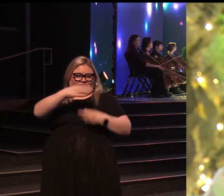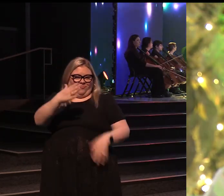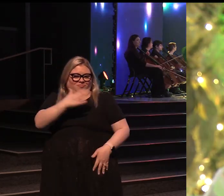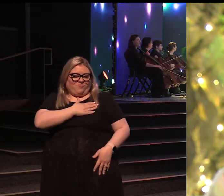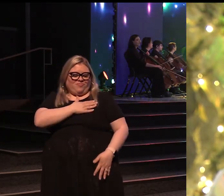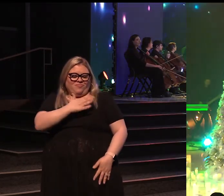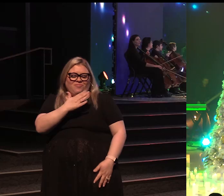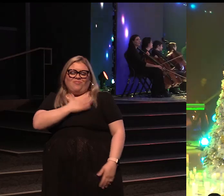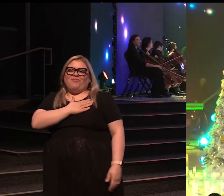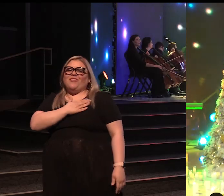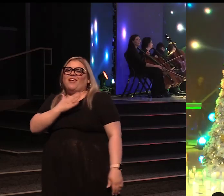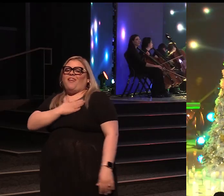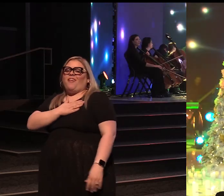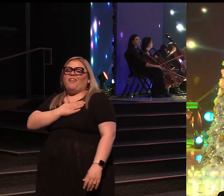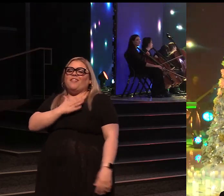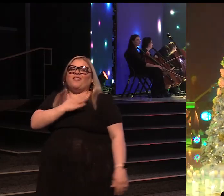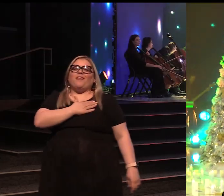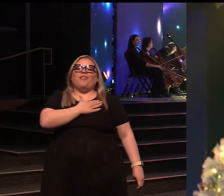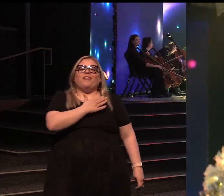tu